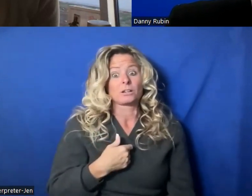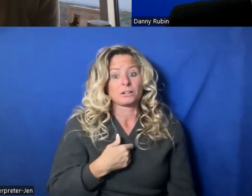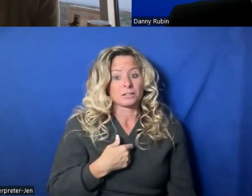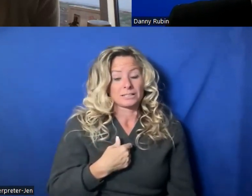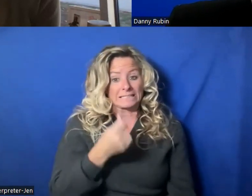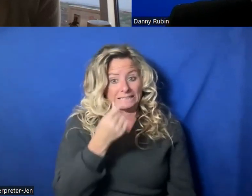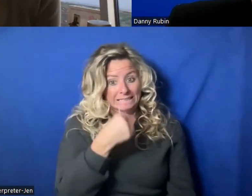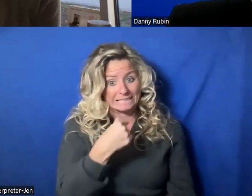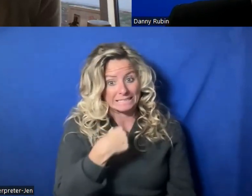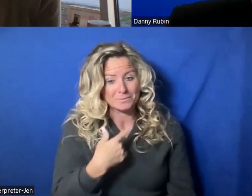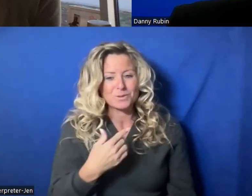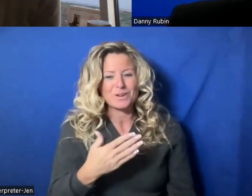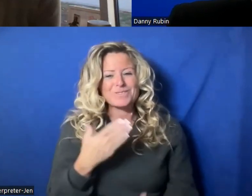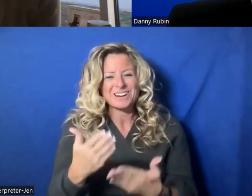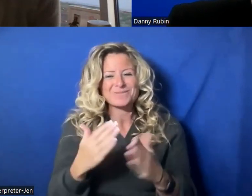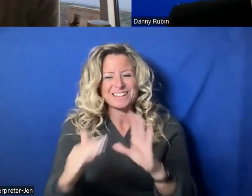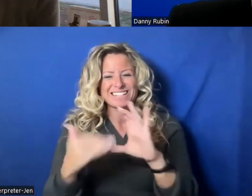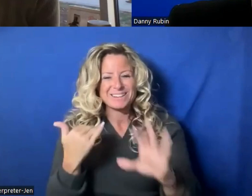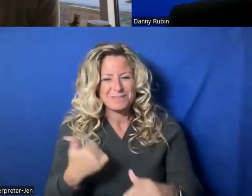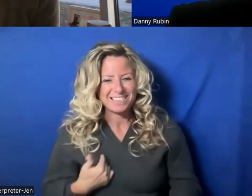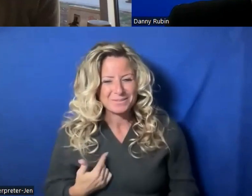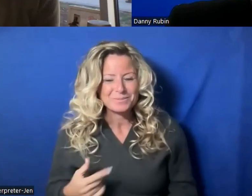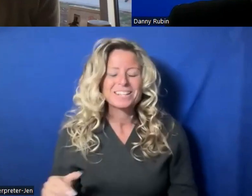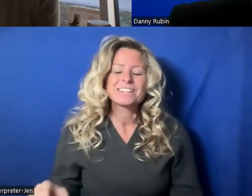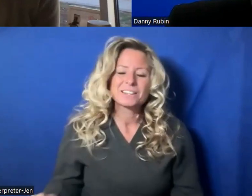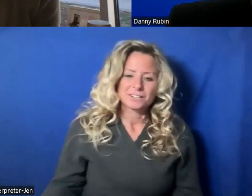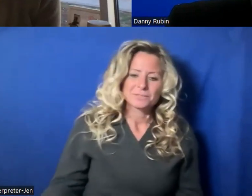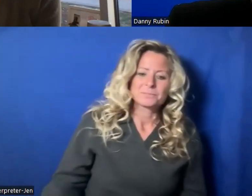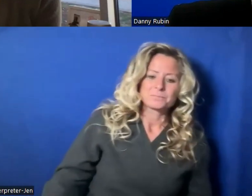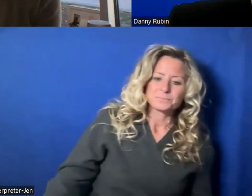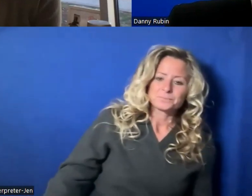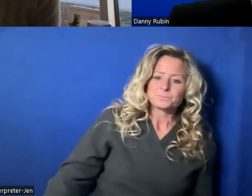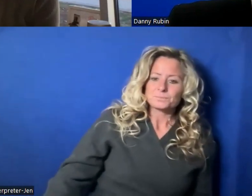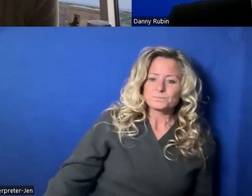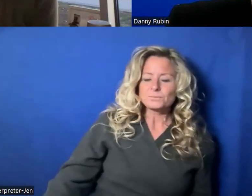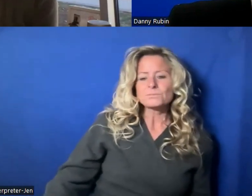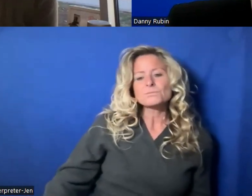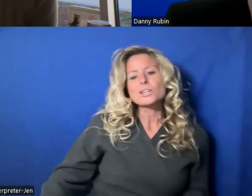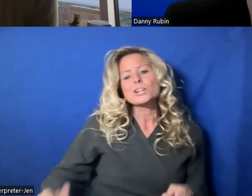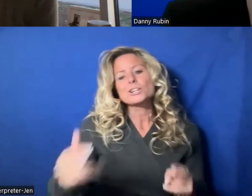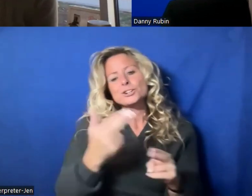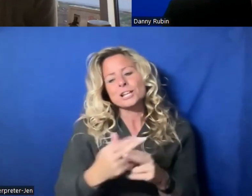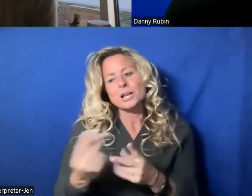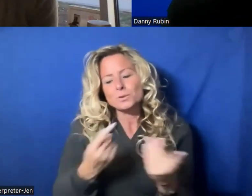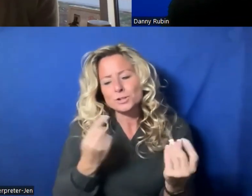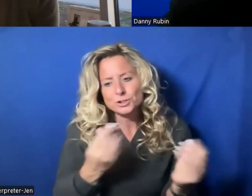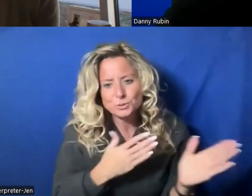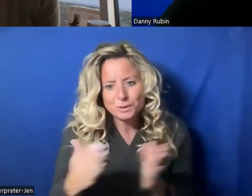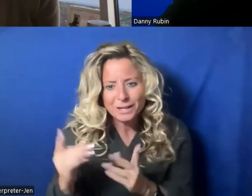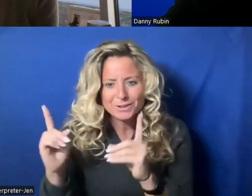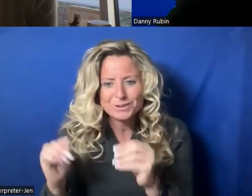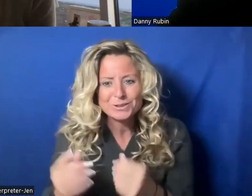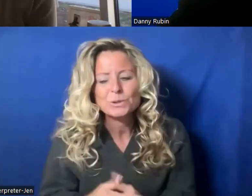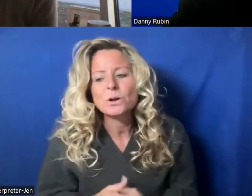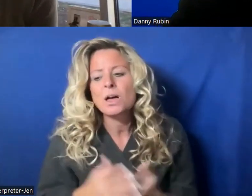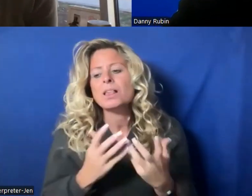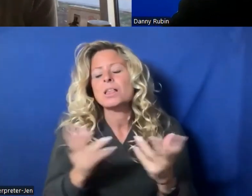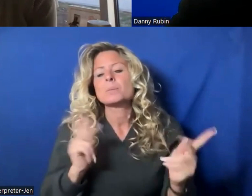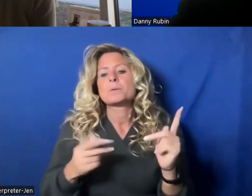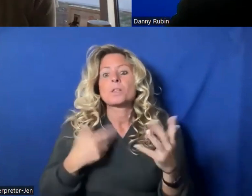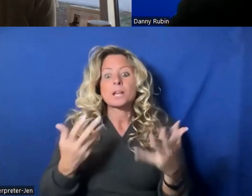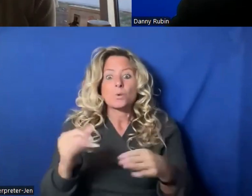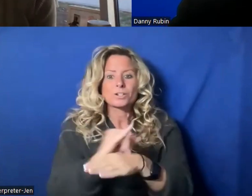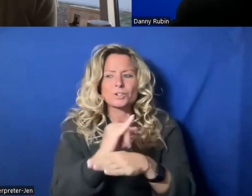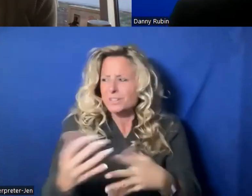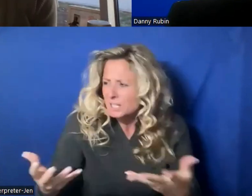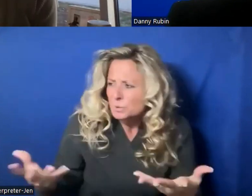recommend emailing. Email, Emailing. give us your information, your name, what you're doing, what you're wanting to do. A lot of people are like, I want to intern. Well,